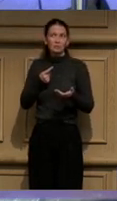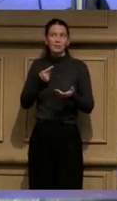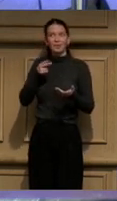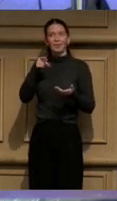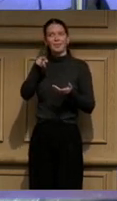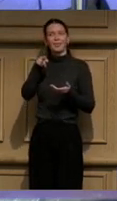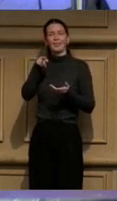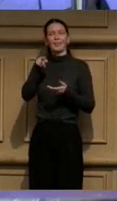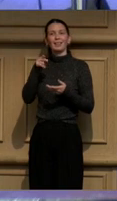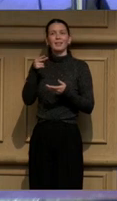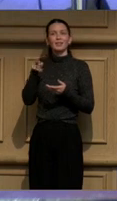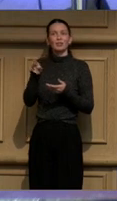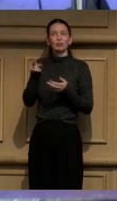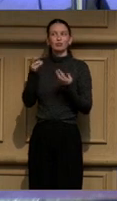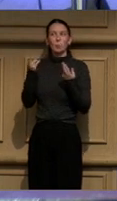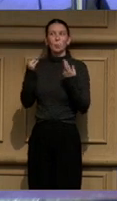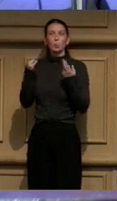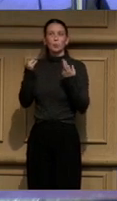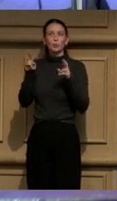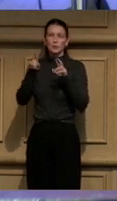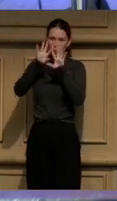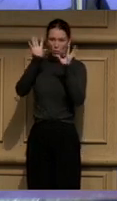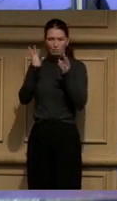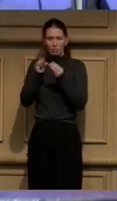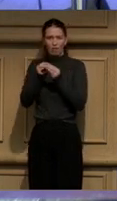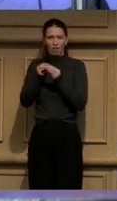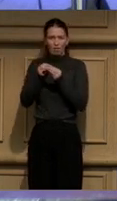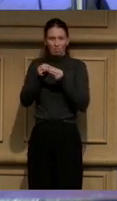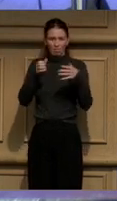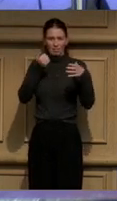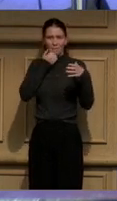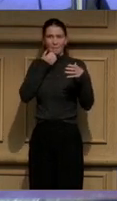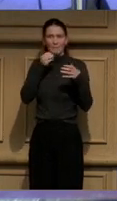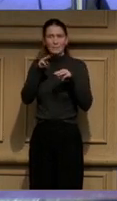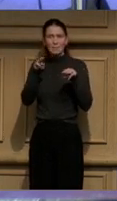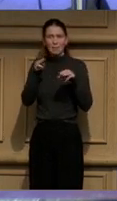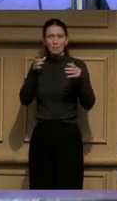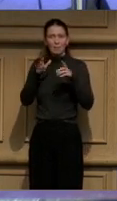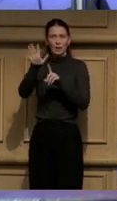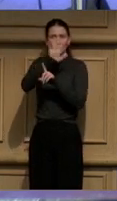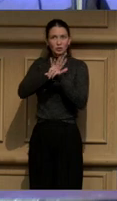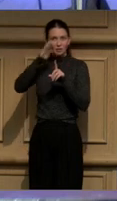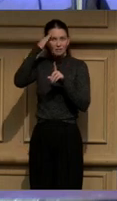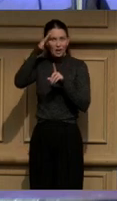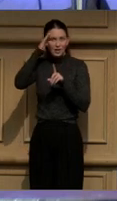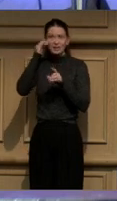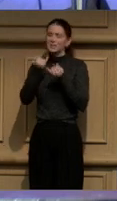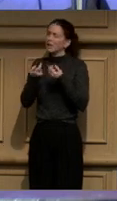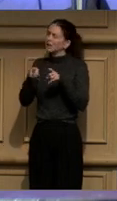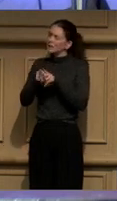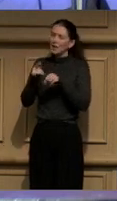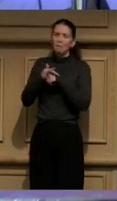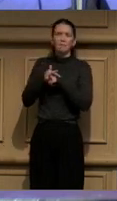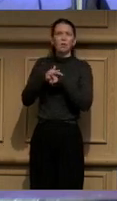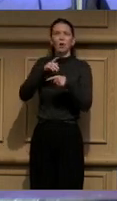population who would be naturally drawn to the theatre like they would be to film. And I imagine it's the same to classical concerts and to